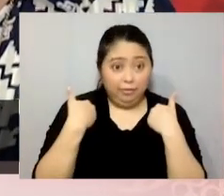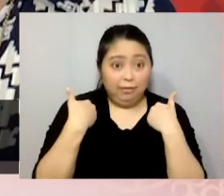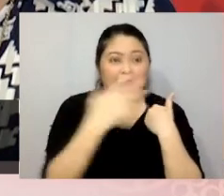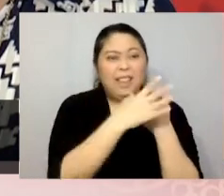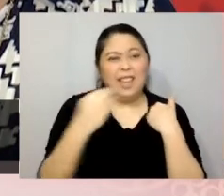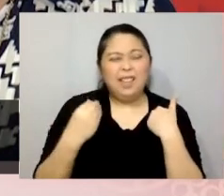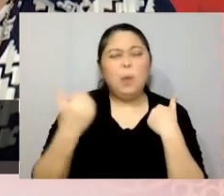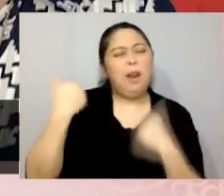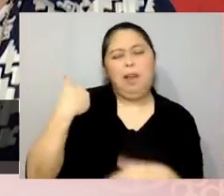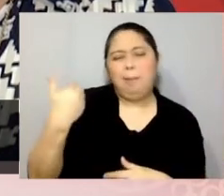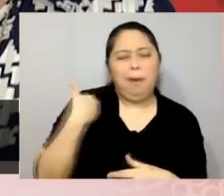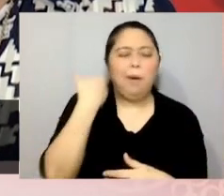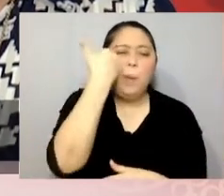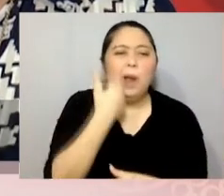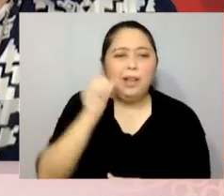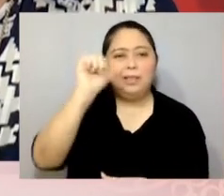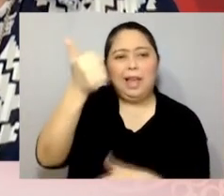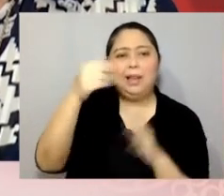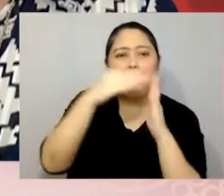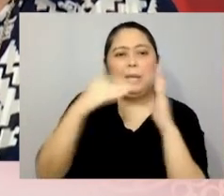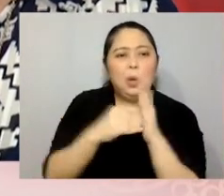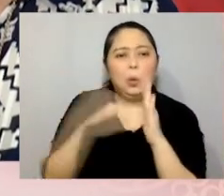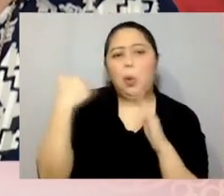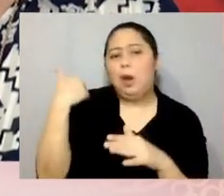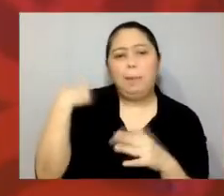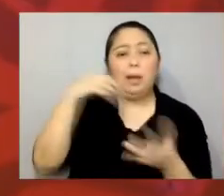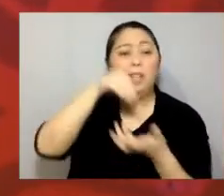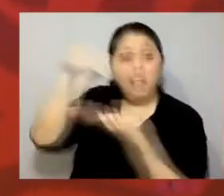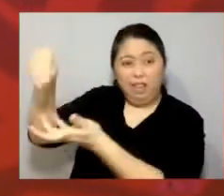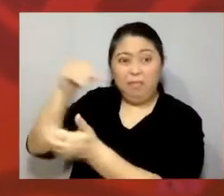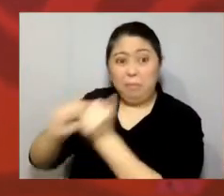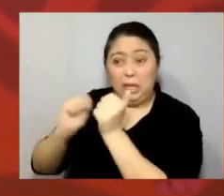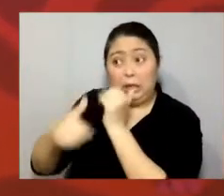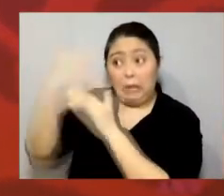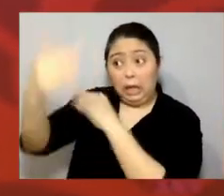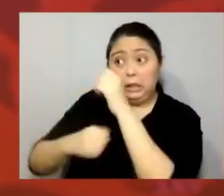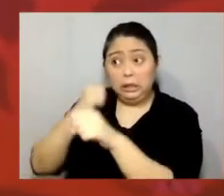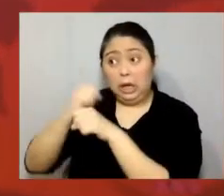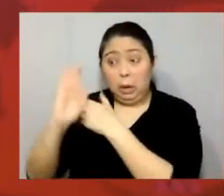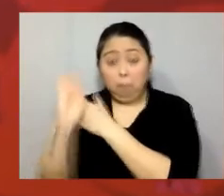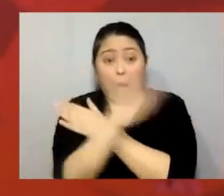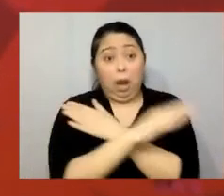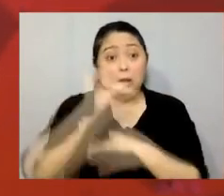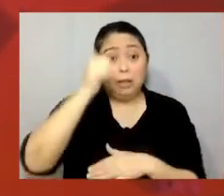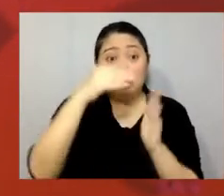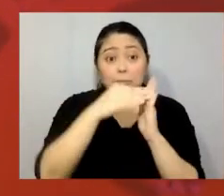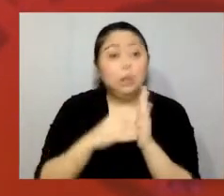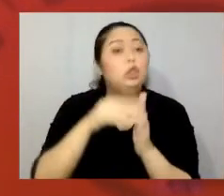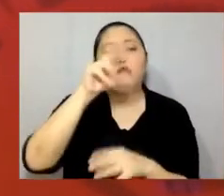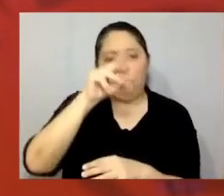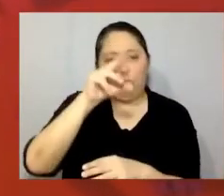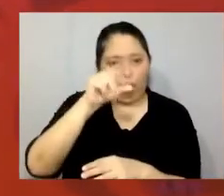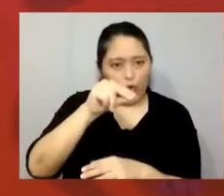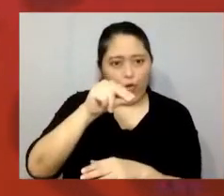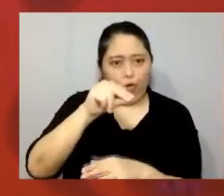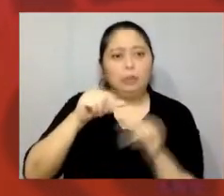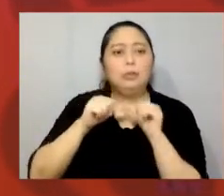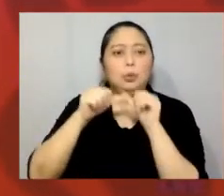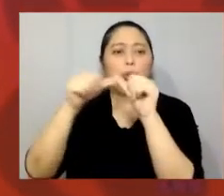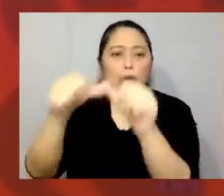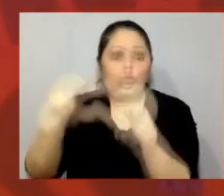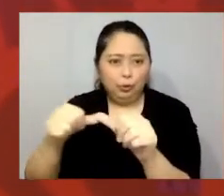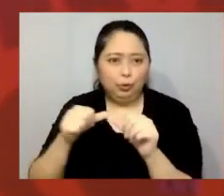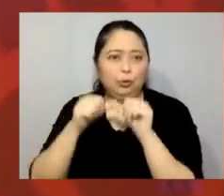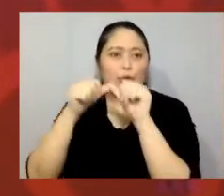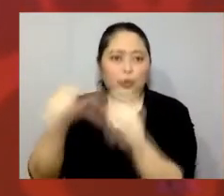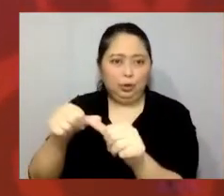sa budget ng next year. Now, Ron Cruz is monitoring the conversation on social media. So, Ron, what are